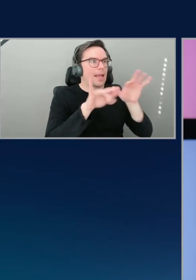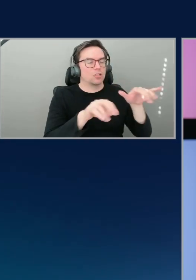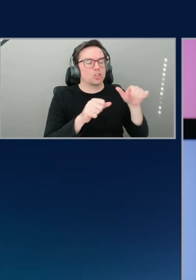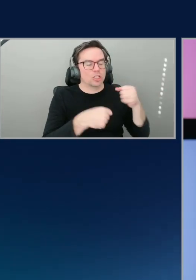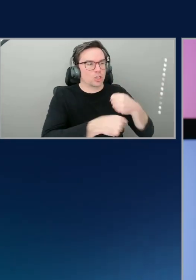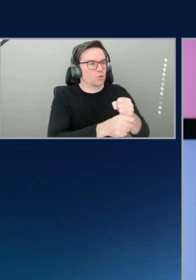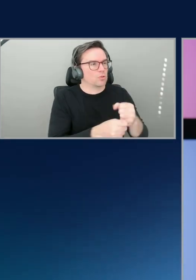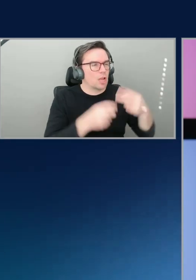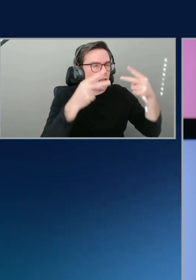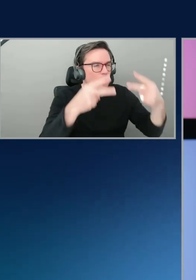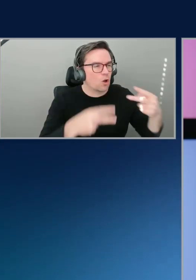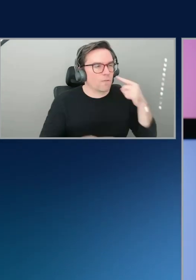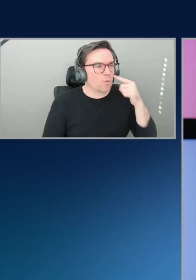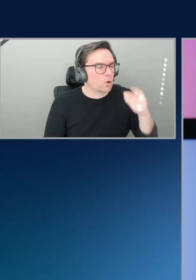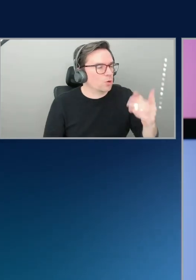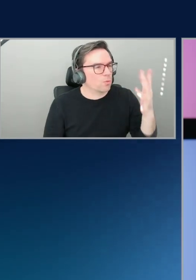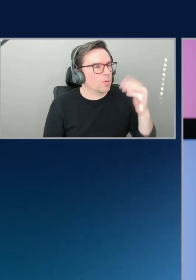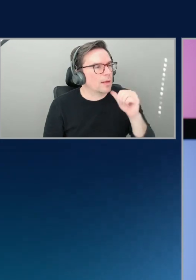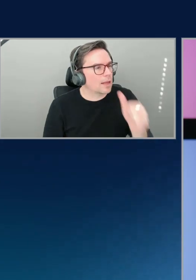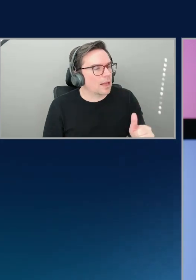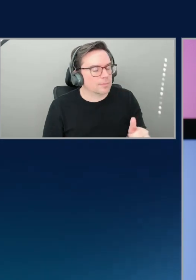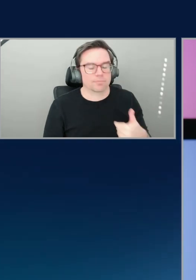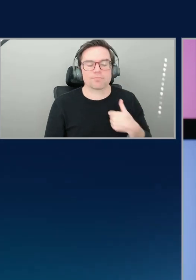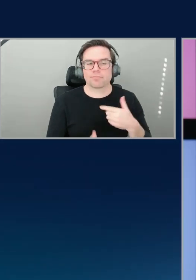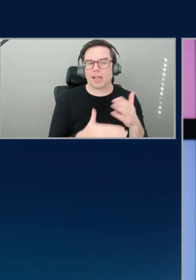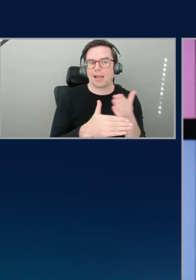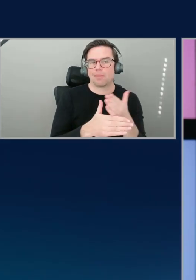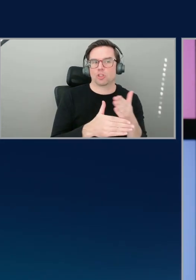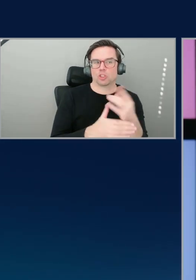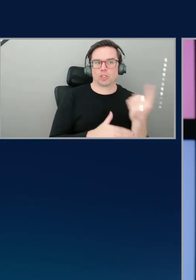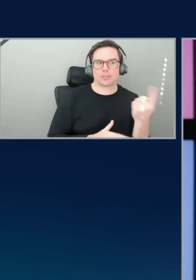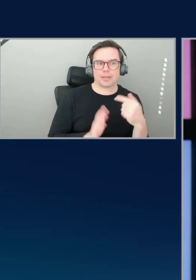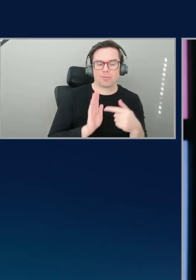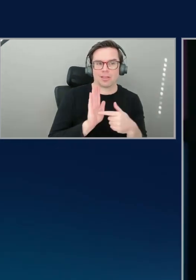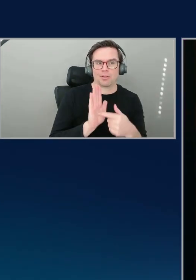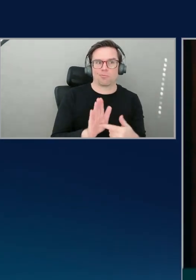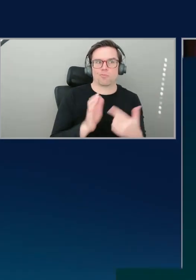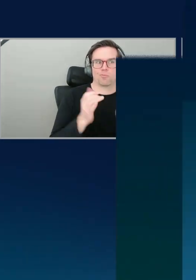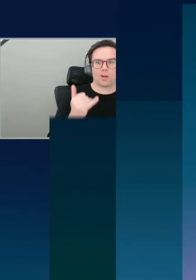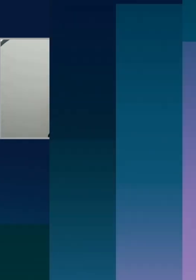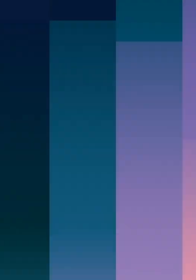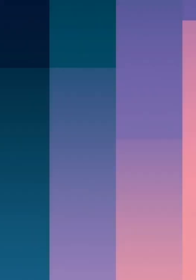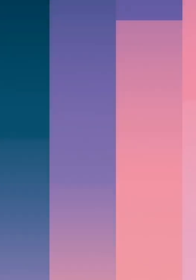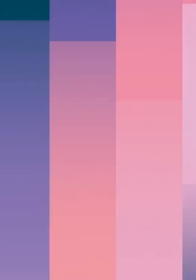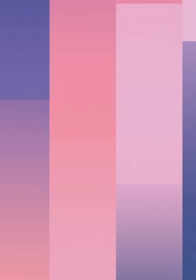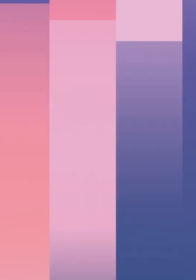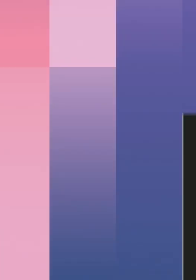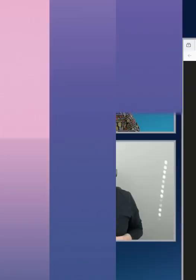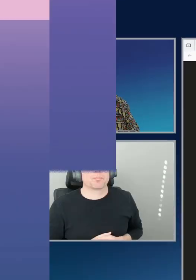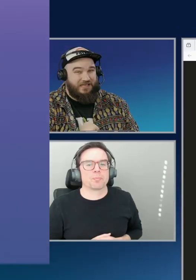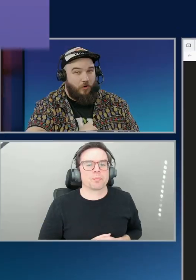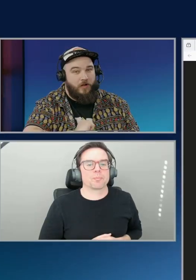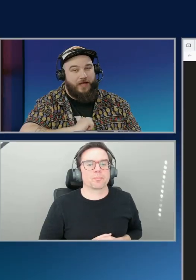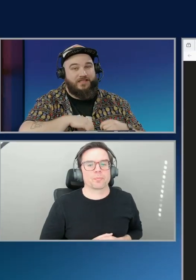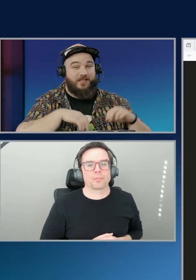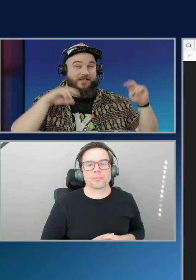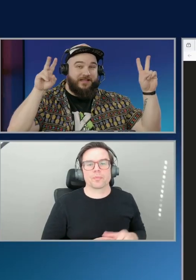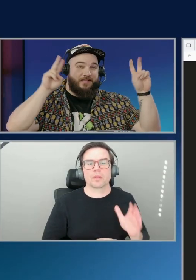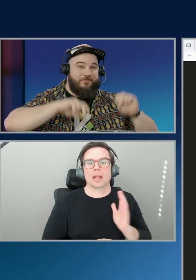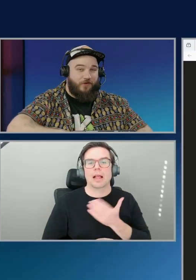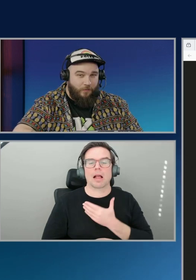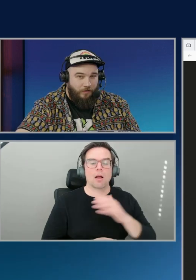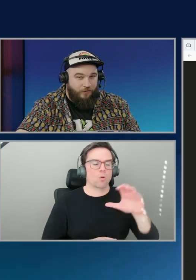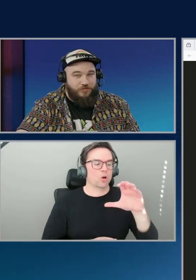I'm gonna share a thing on my screen right now. So I'm gonna show you, and we're gonna drop the link in the chat as well. So this is from our colleague Massimo. It's